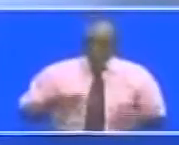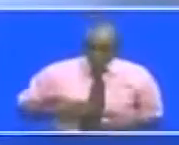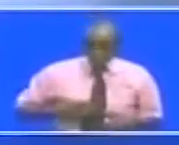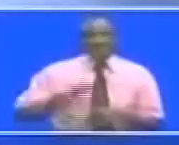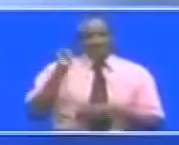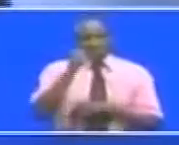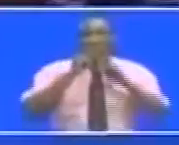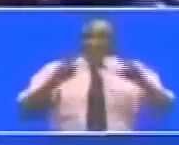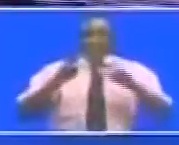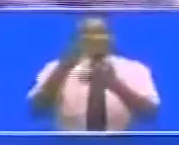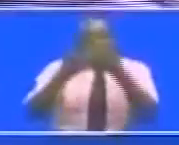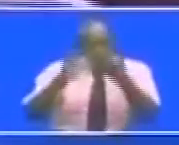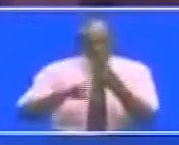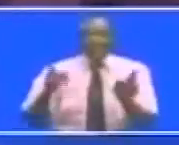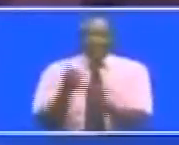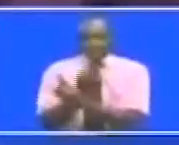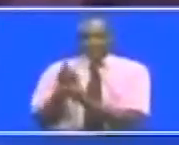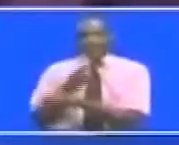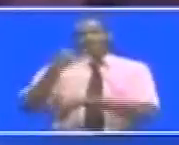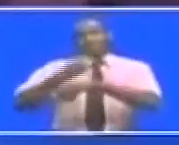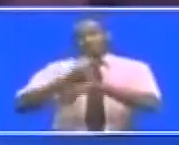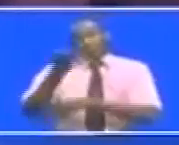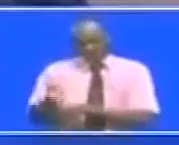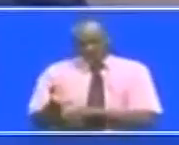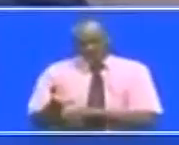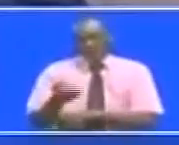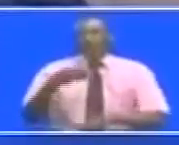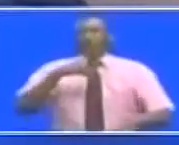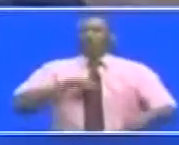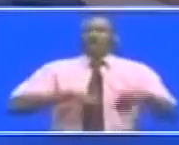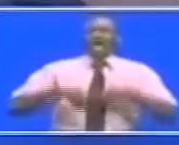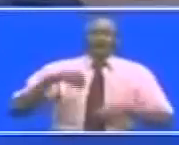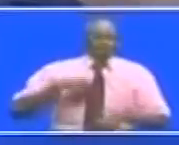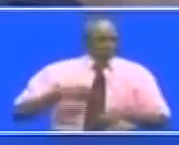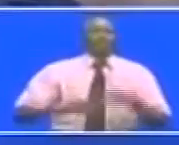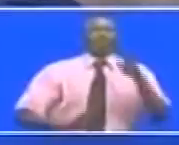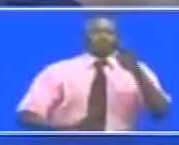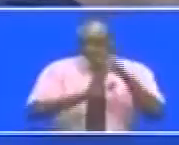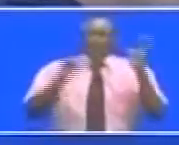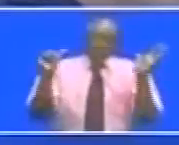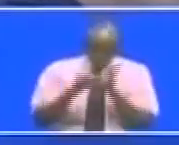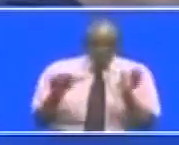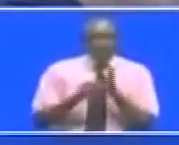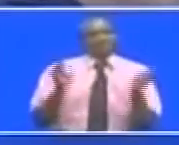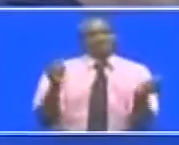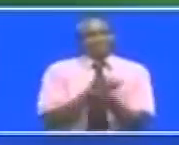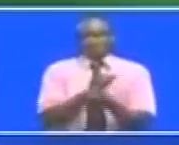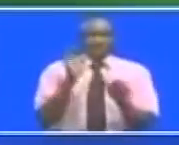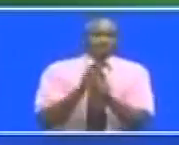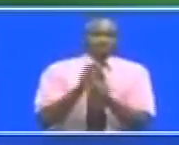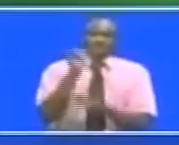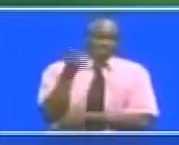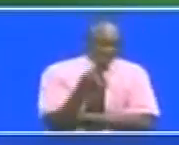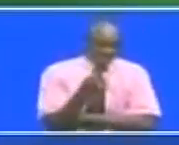Peace Network and Mansin met in Nisi. Corruption is a real cancer that is eating away at Kenyans' chance of prosperity.